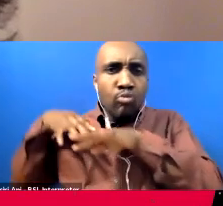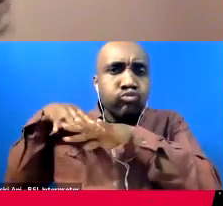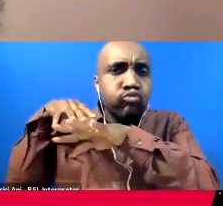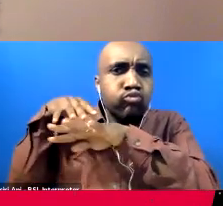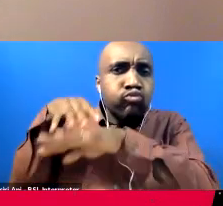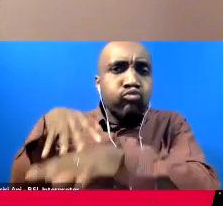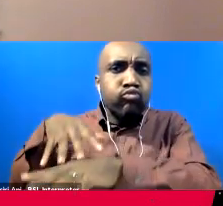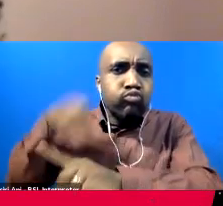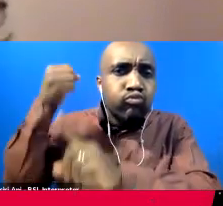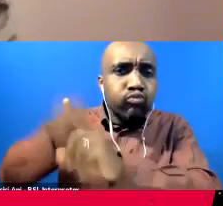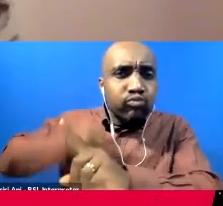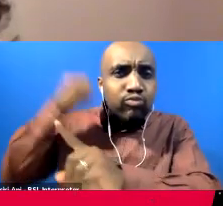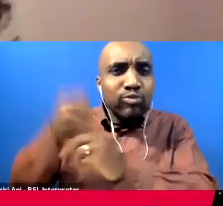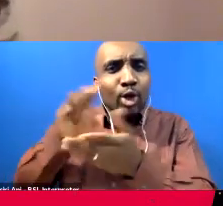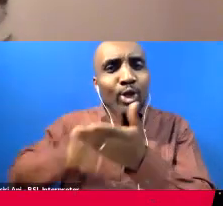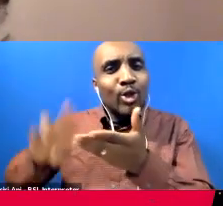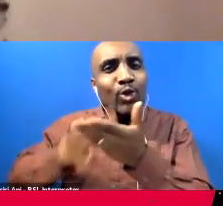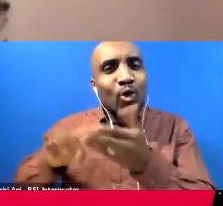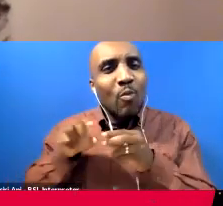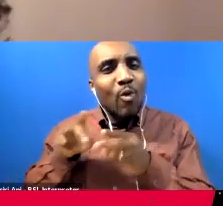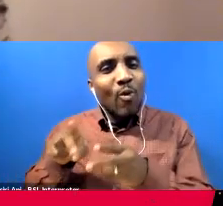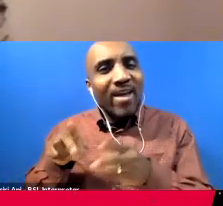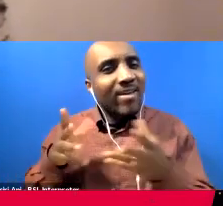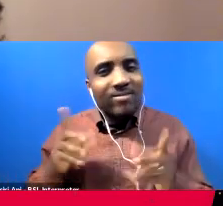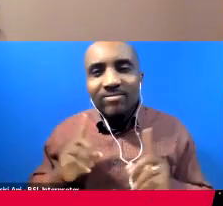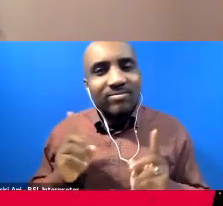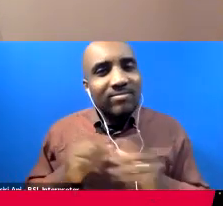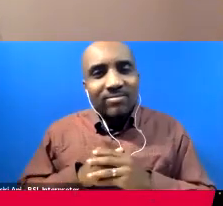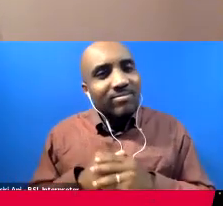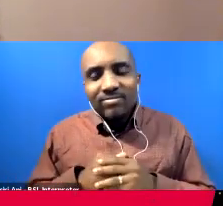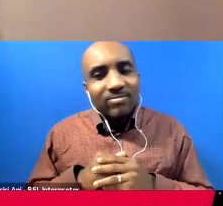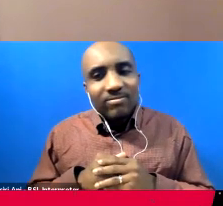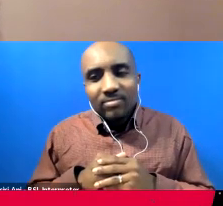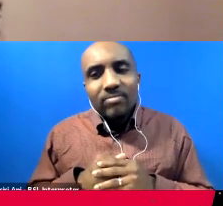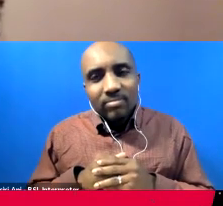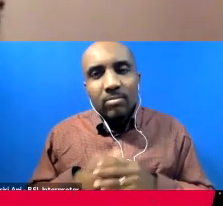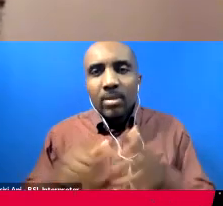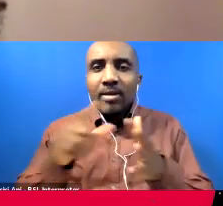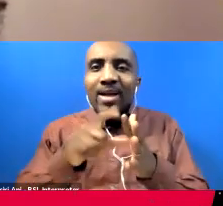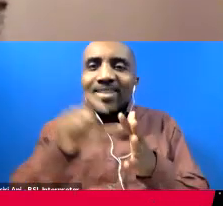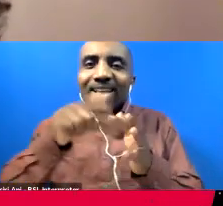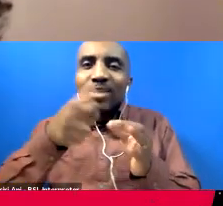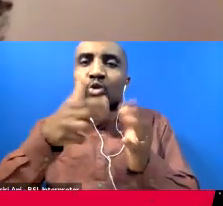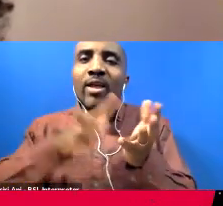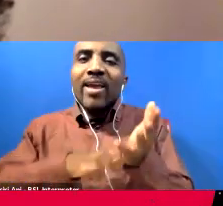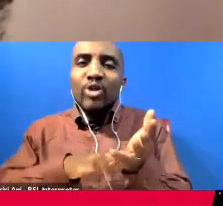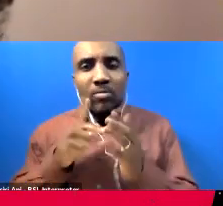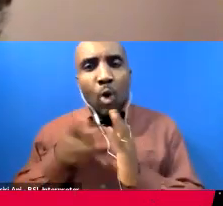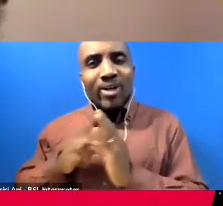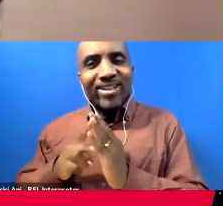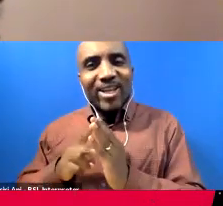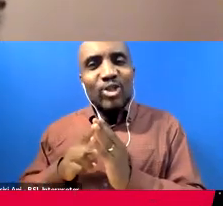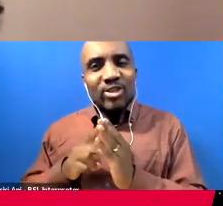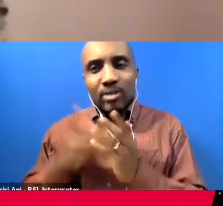the conventional way, shall we say. And something that we highlight at Deducation, Demilitarized Education,